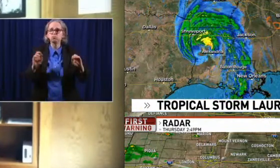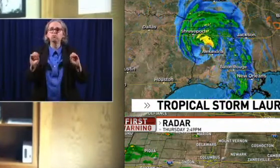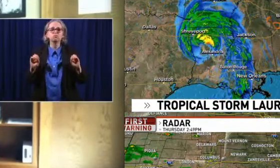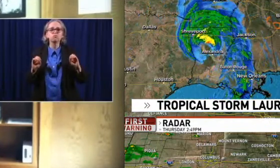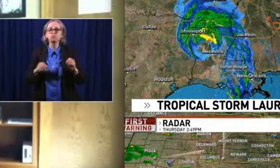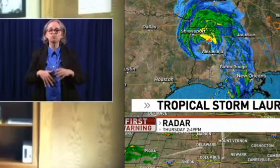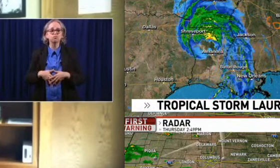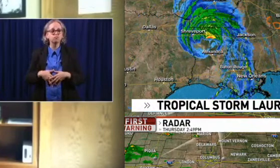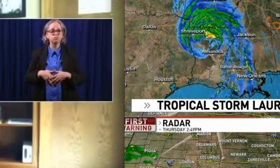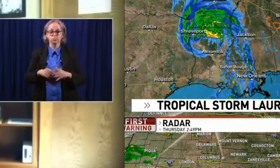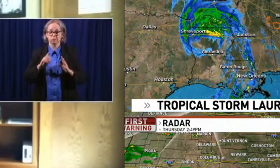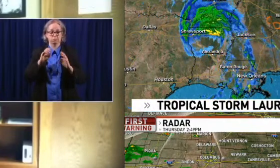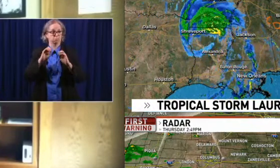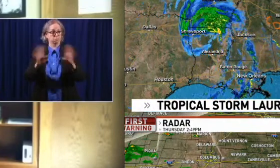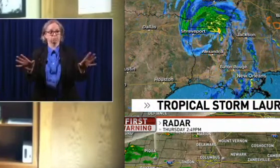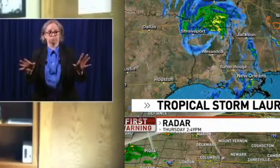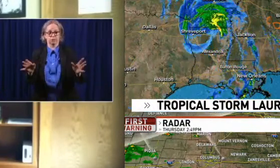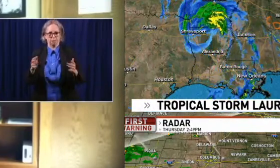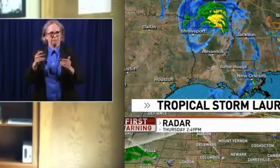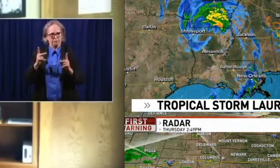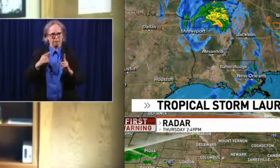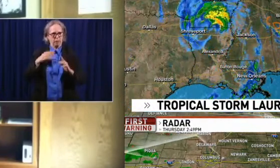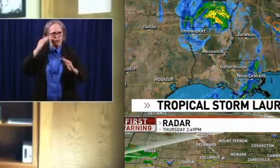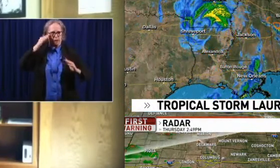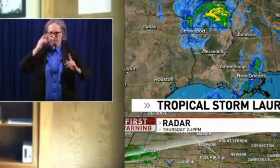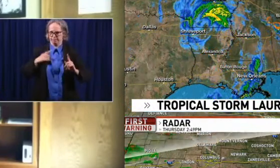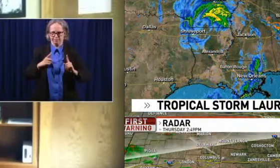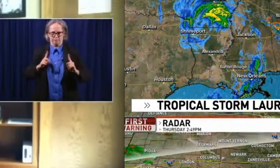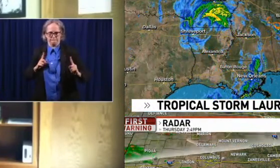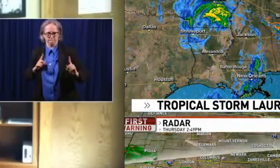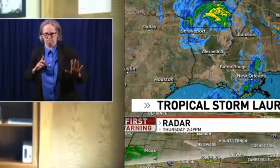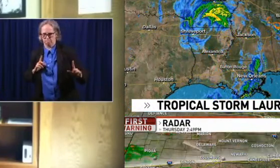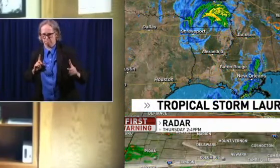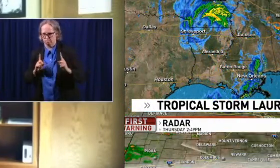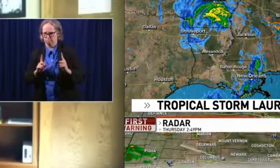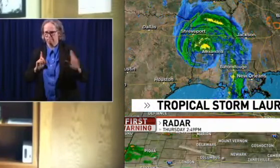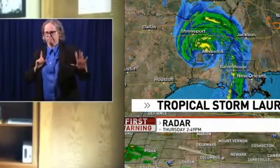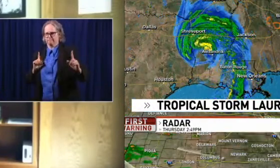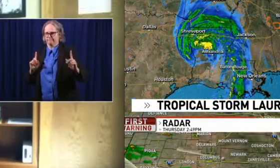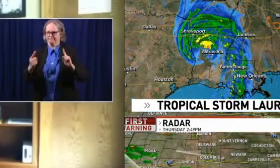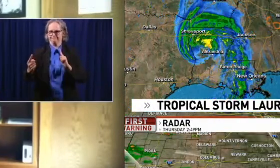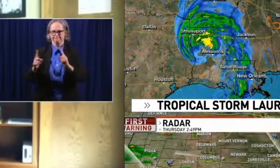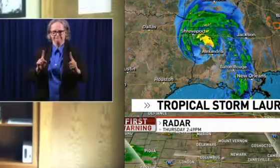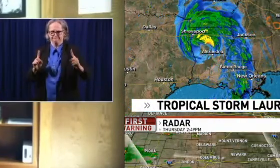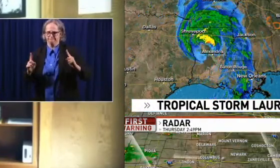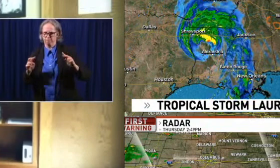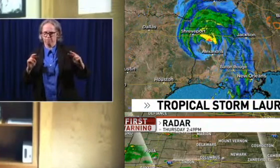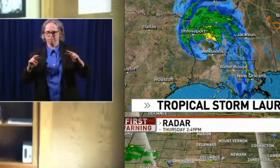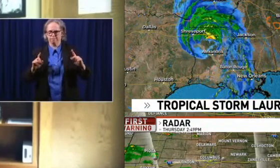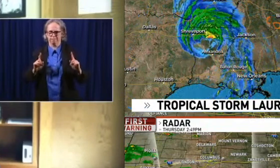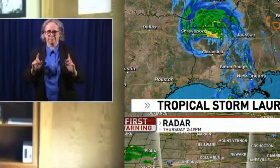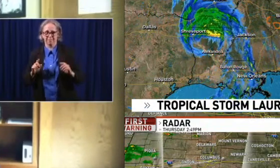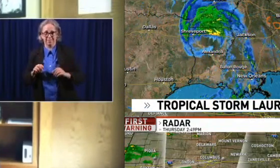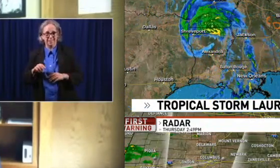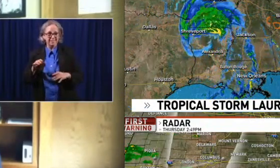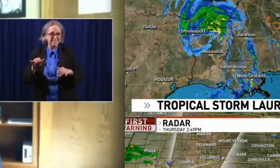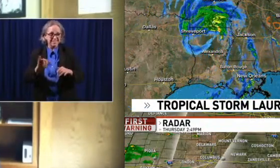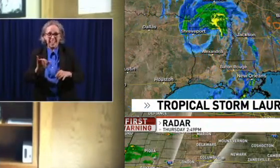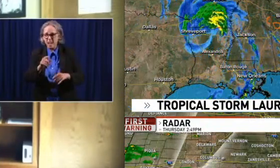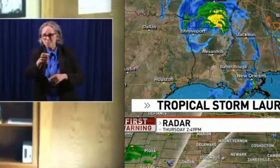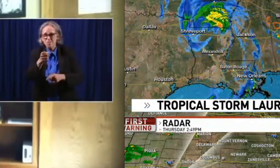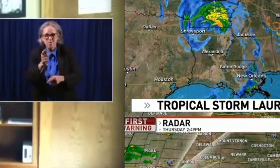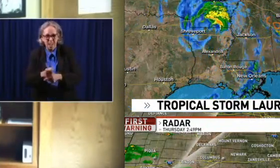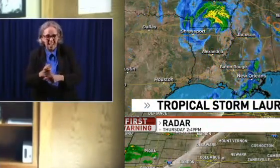they're staying, in social distancing. You can see the smile on the face. I think Dr.